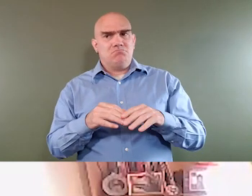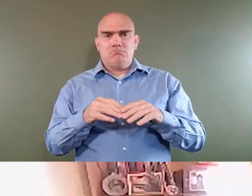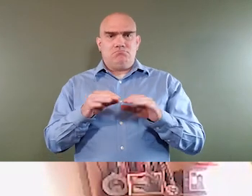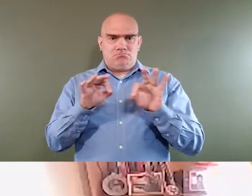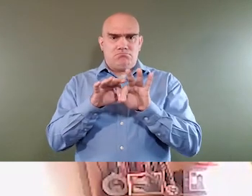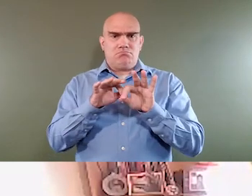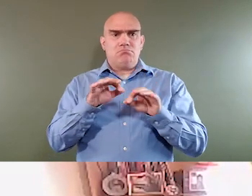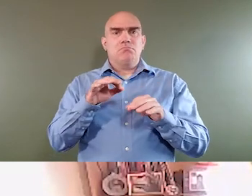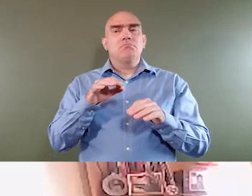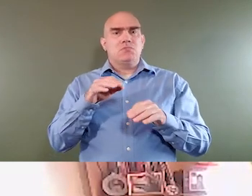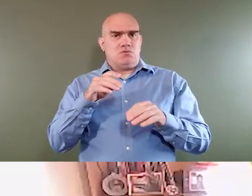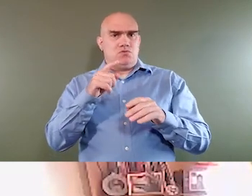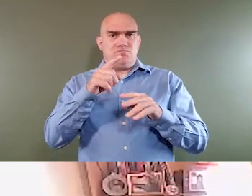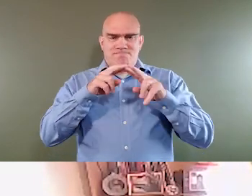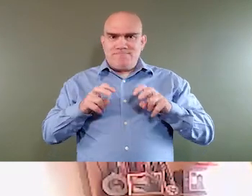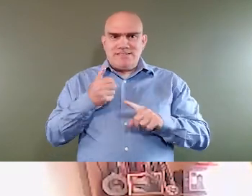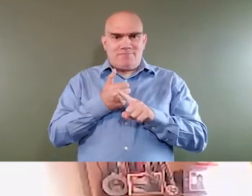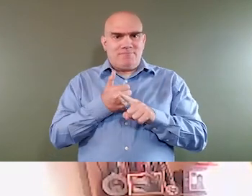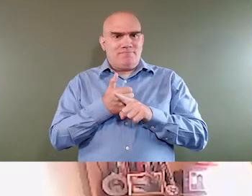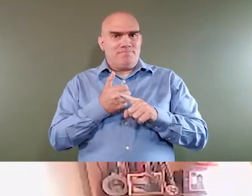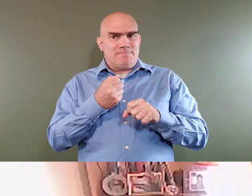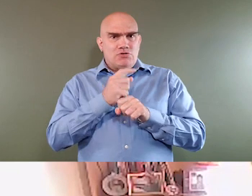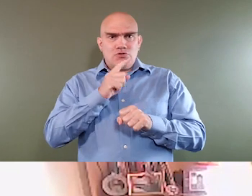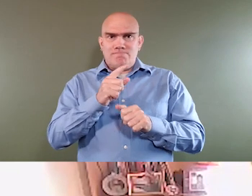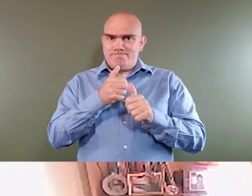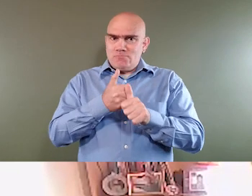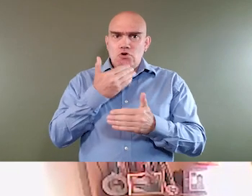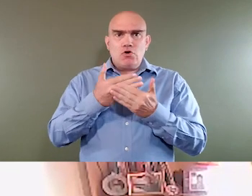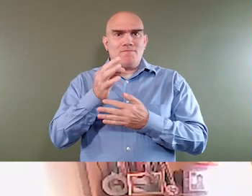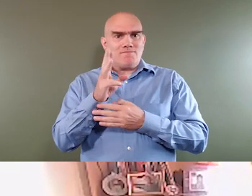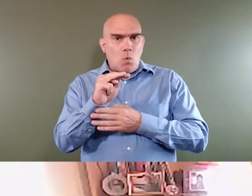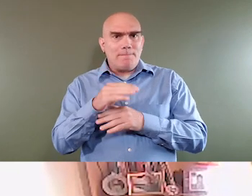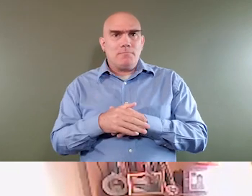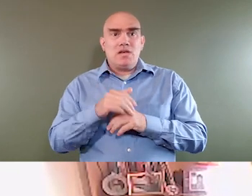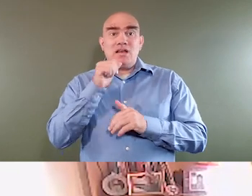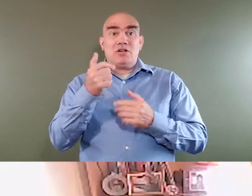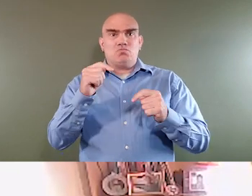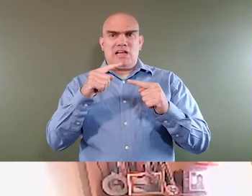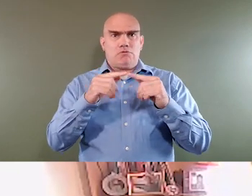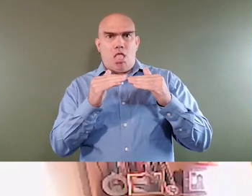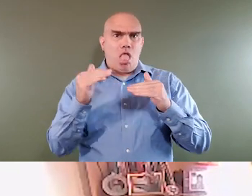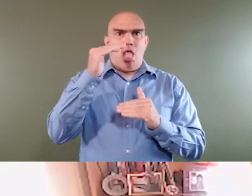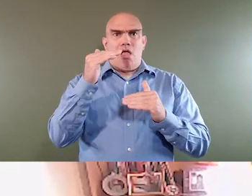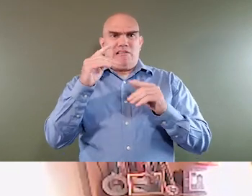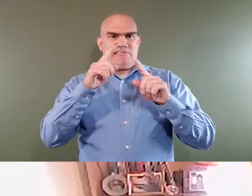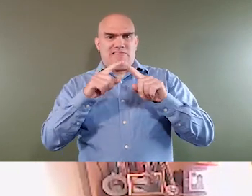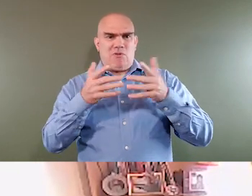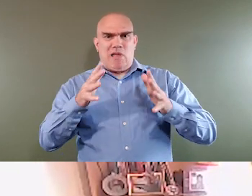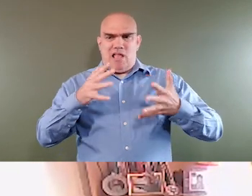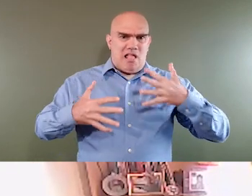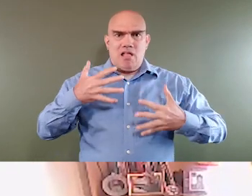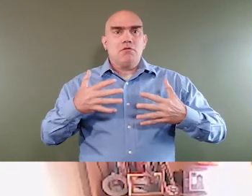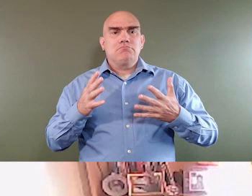of a check-in with yourself. You're keeping somewhat good form. You're not compensating in funky ways. But that being said, if you want